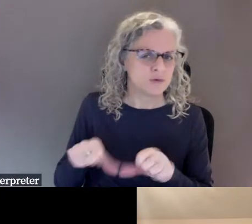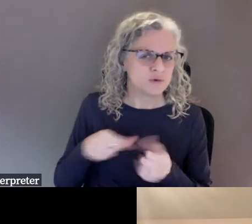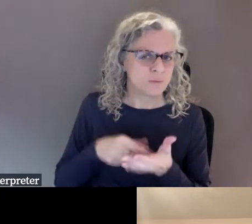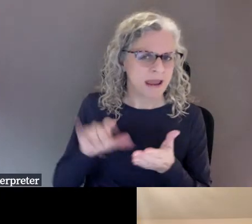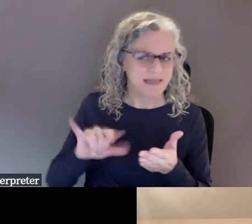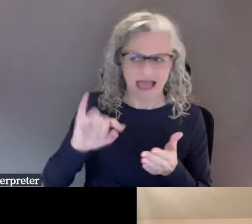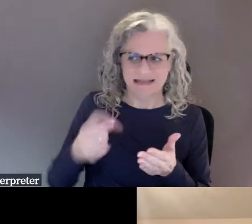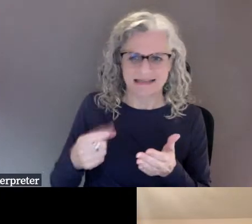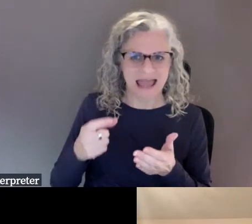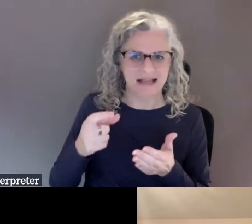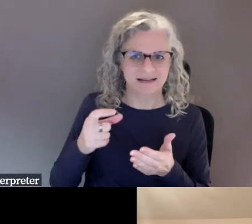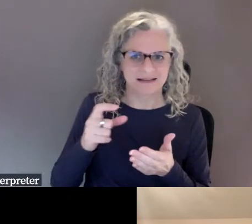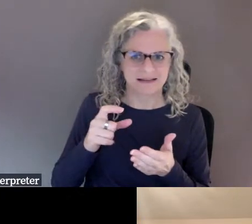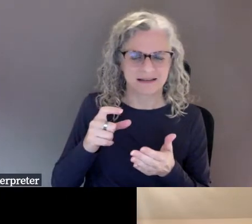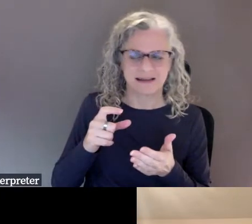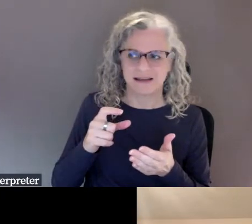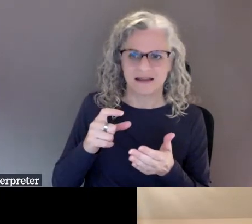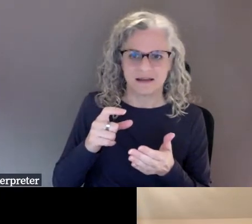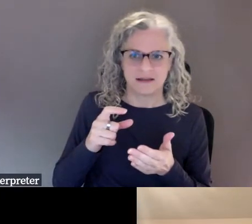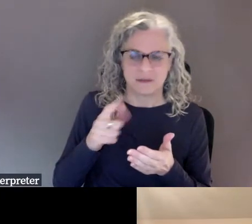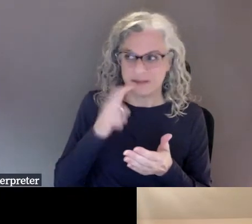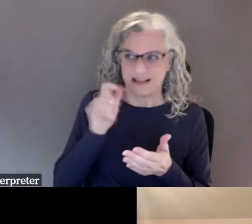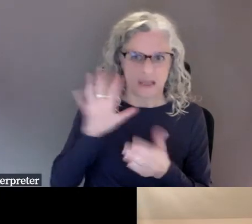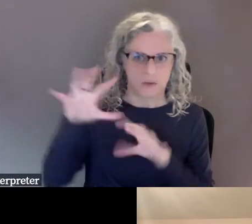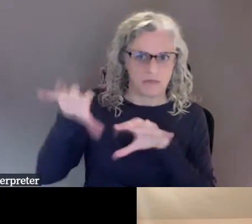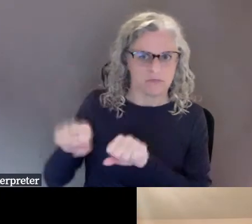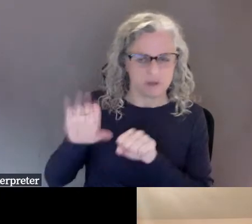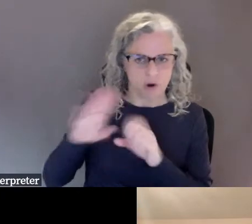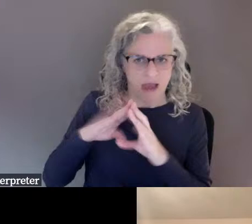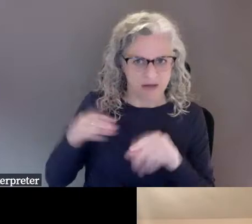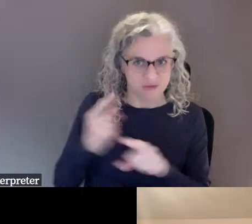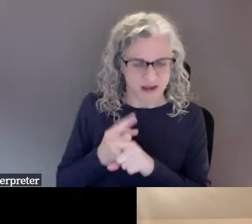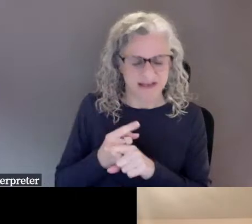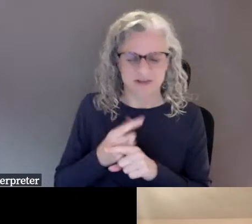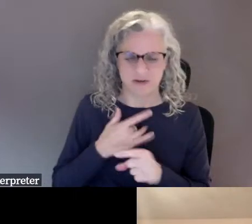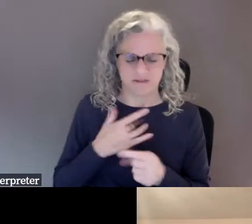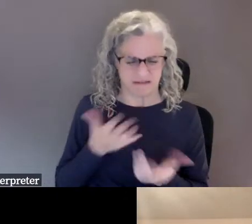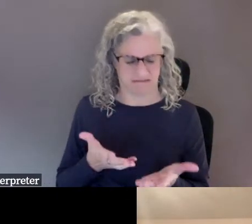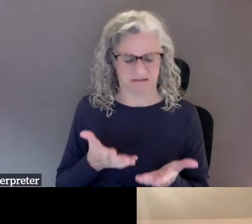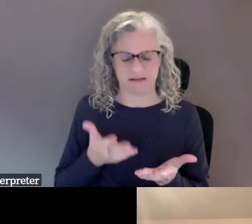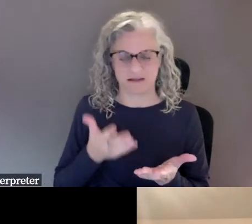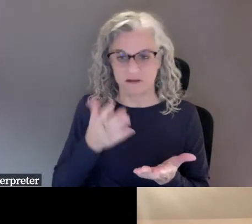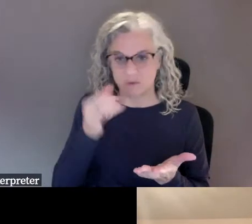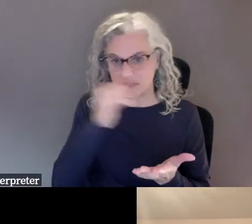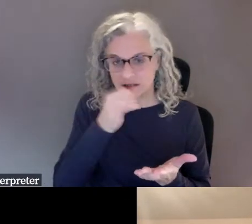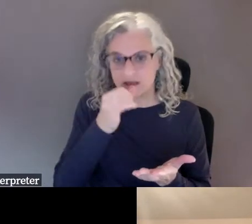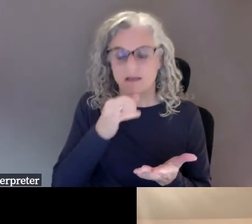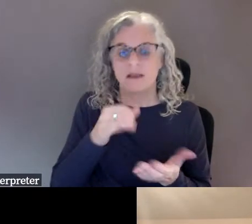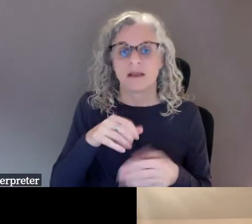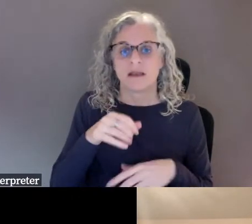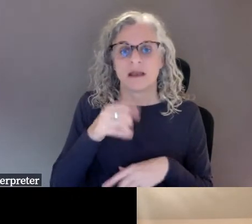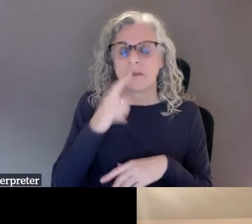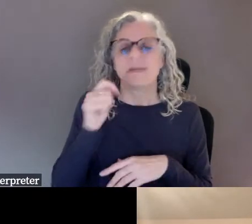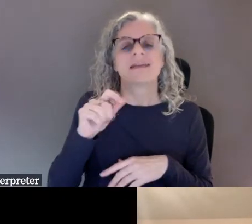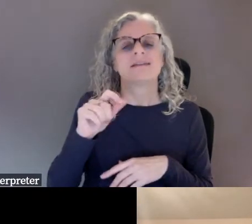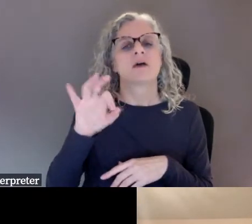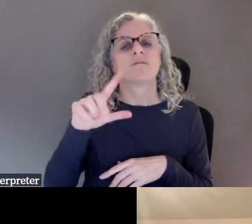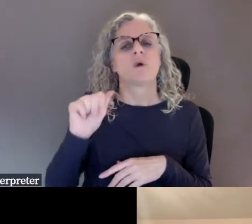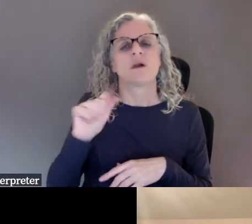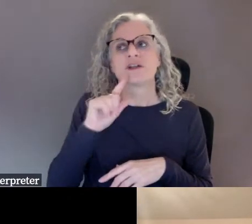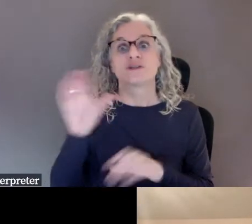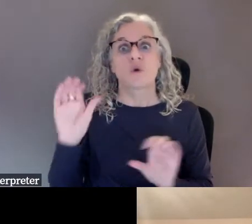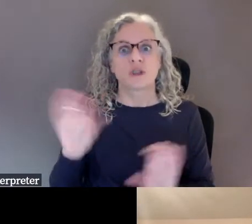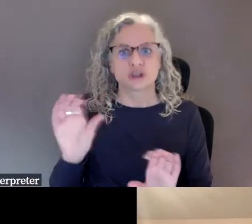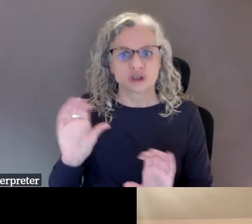So we thought, because of the precedent, because of how wild the facts are, and because Florida is so conservative and you usually need